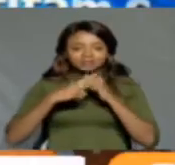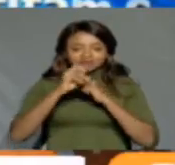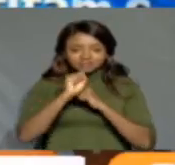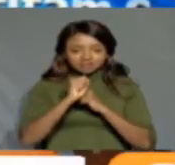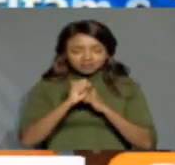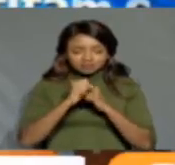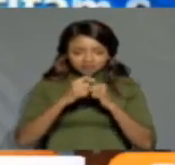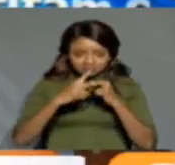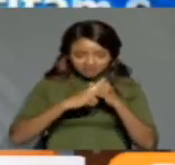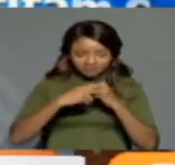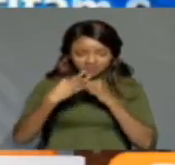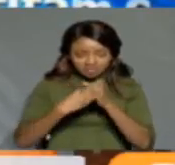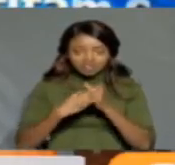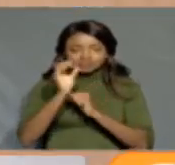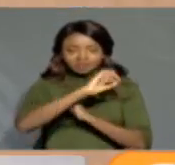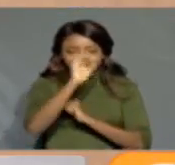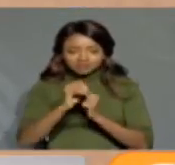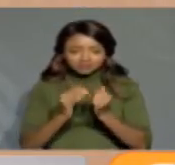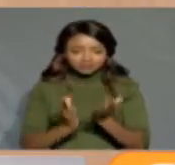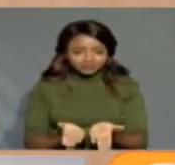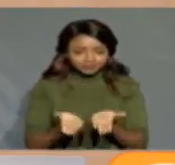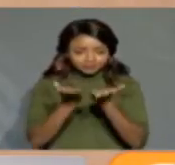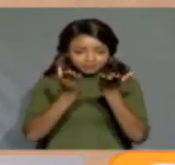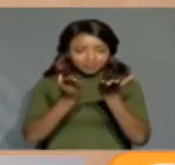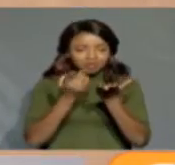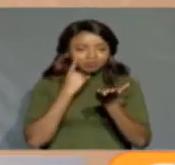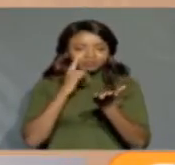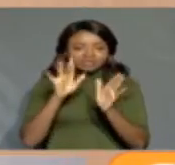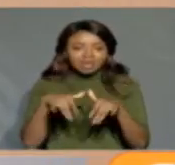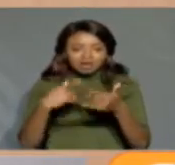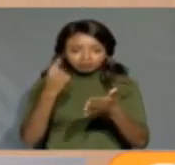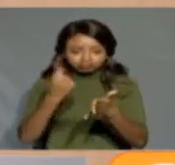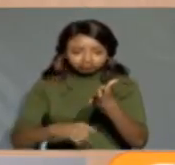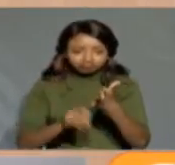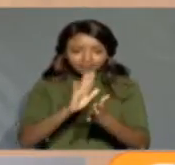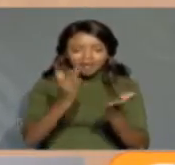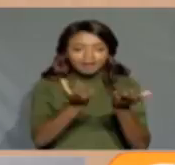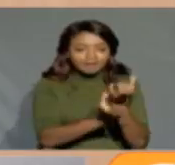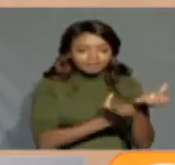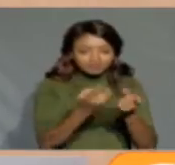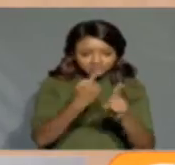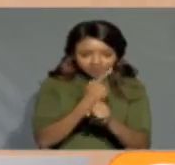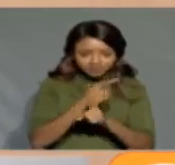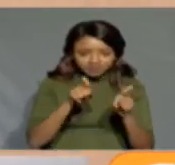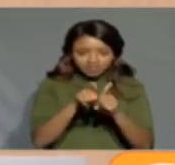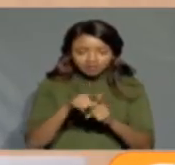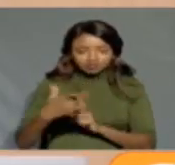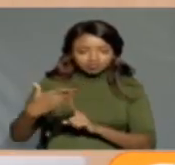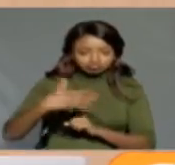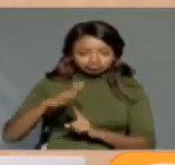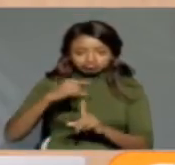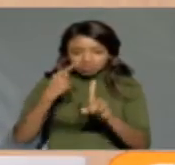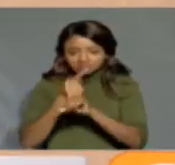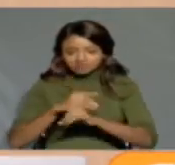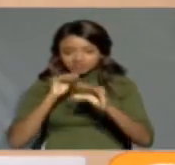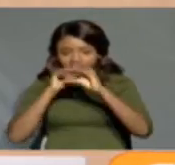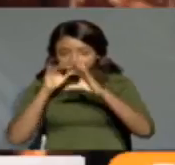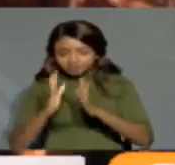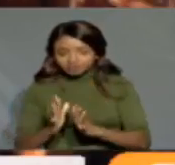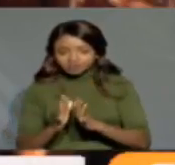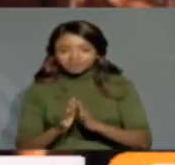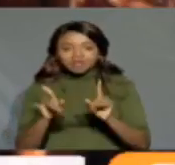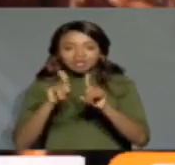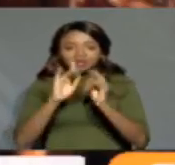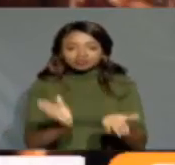78% growth is attributed to a jump in revenues from the firm's core business, increased returns from other investments,